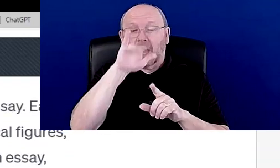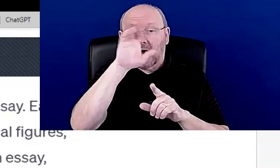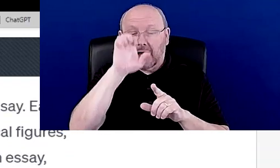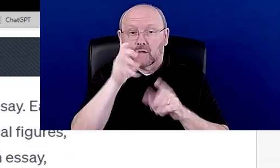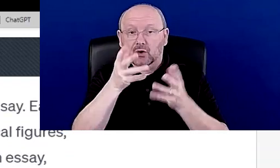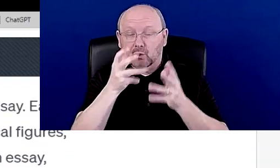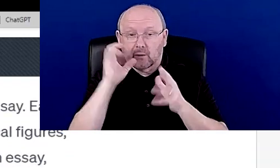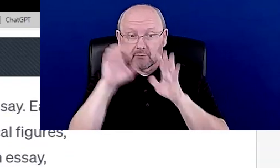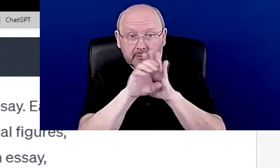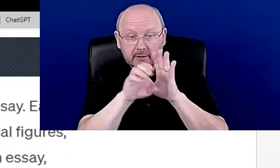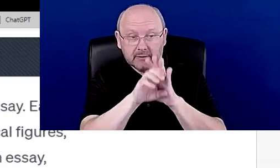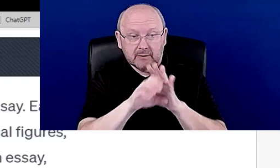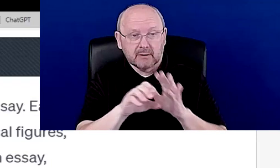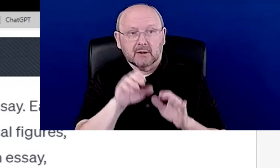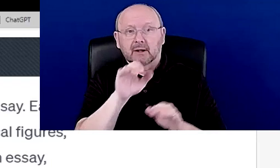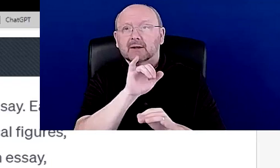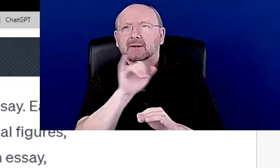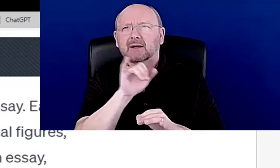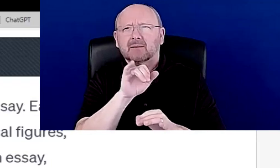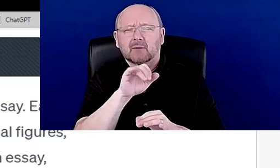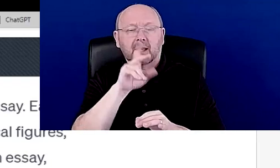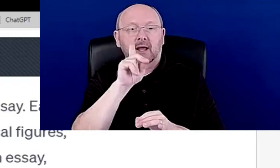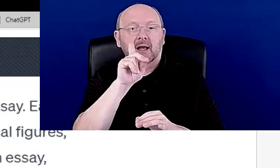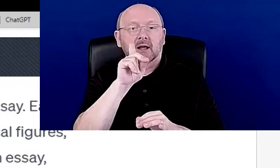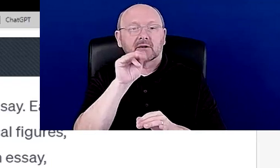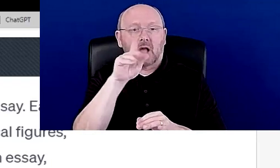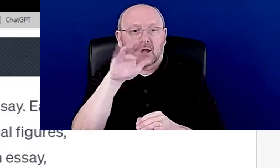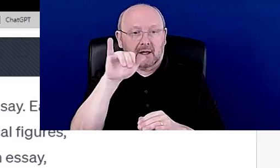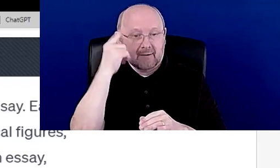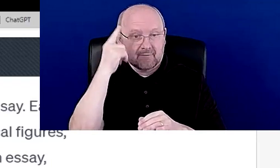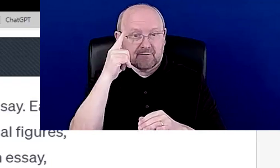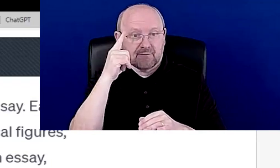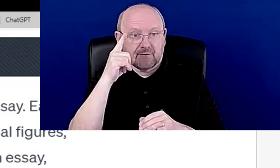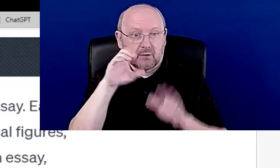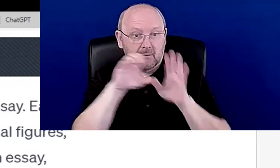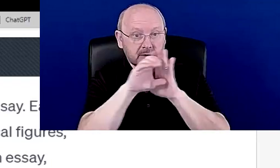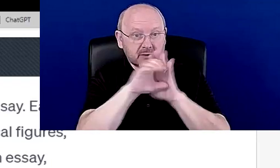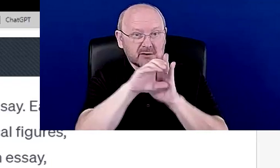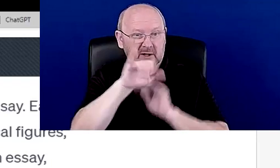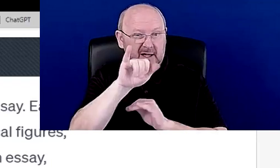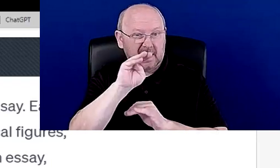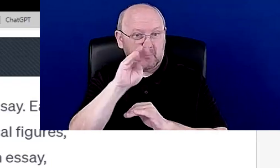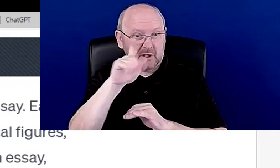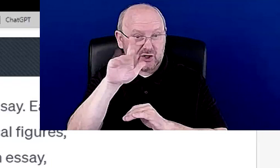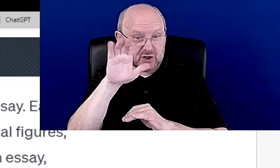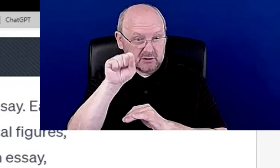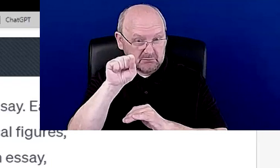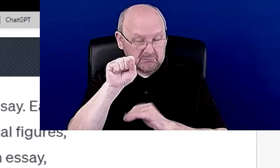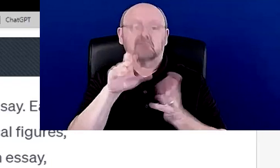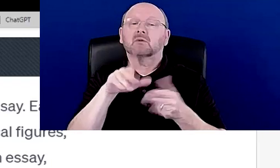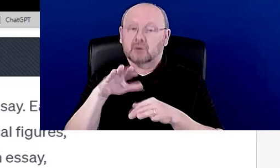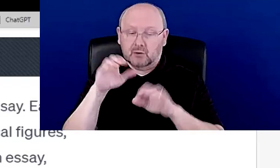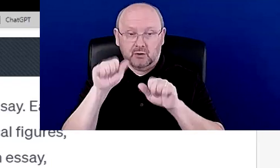they have their own parameters in it that actually make it work really, really well. And I've seen. If you load images on it to how to